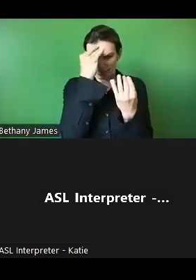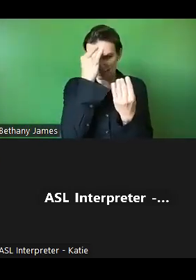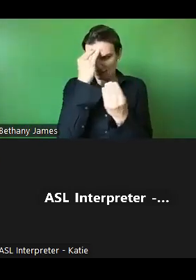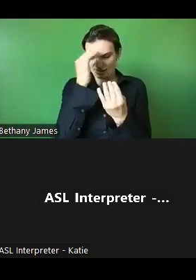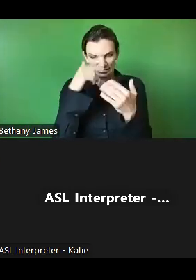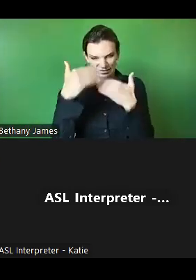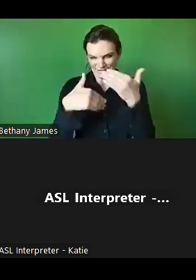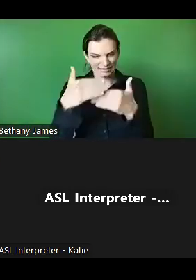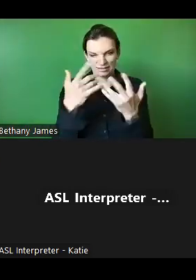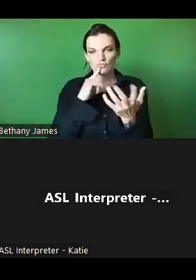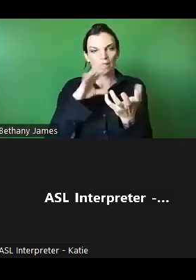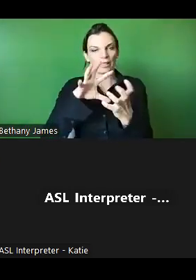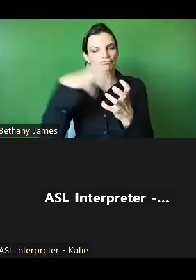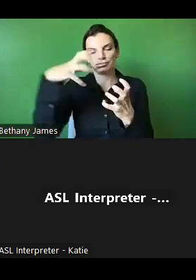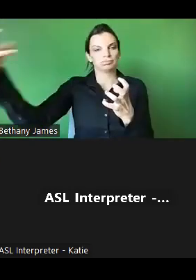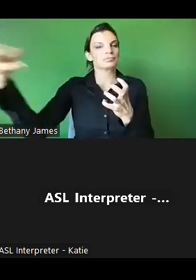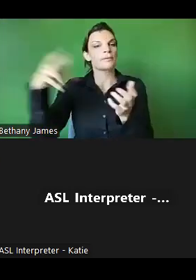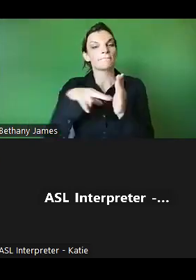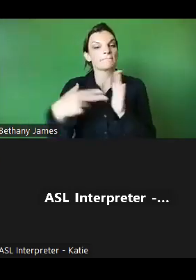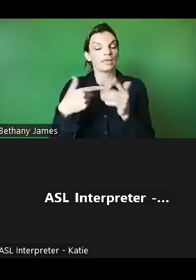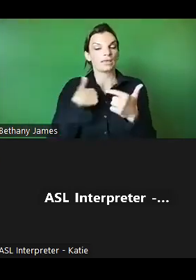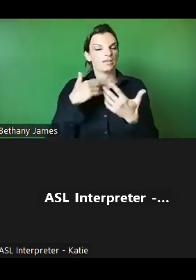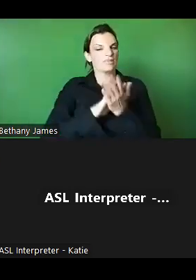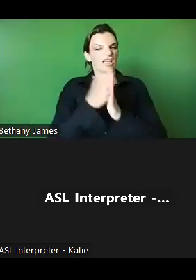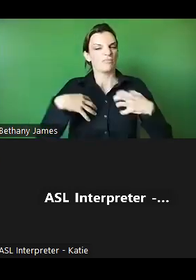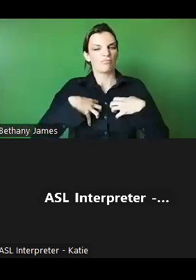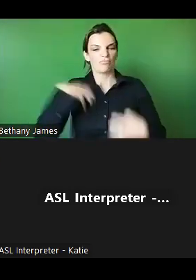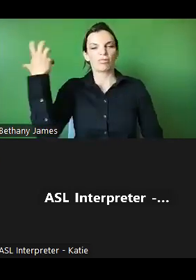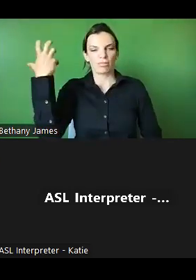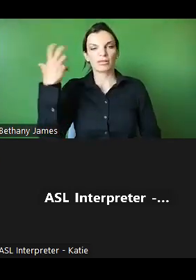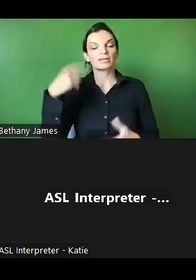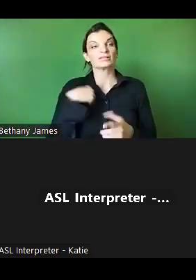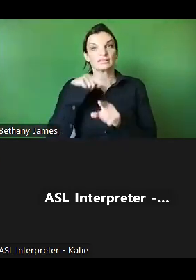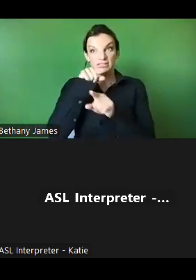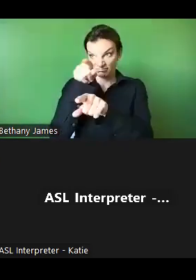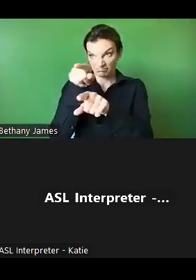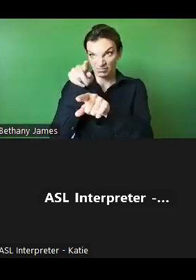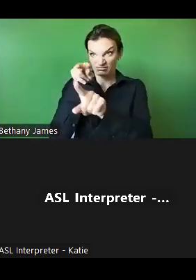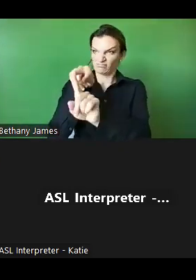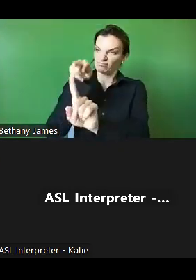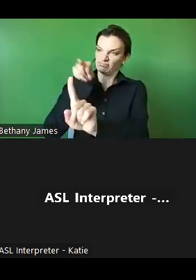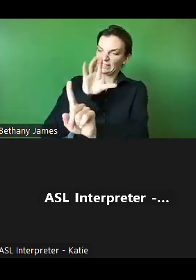distress. Emotional reasoning means if I feel something is true, then it's true.